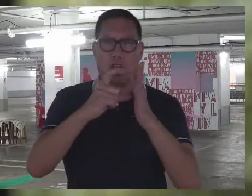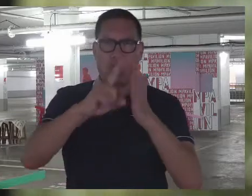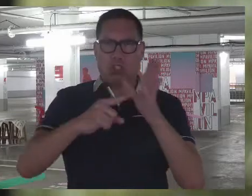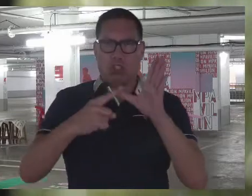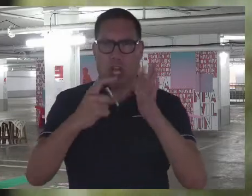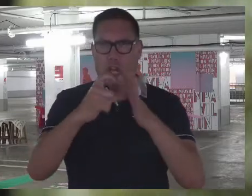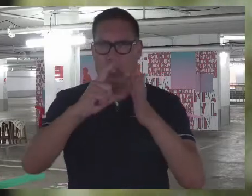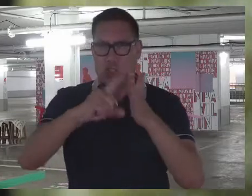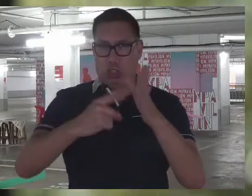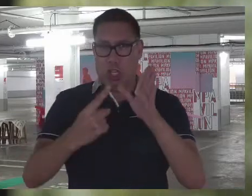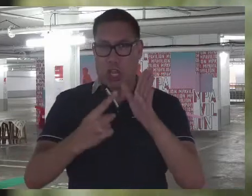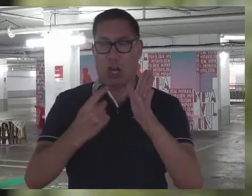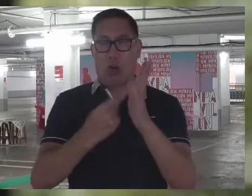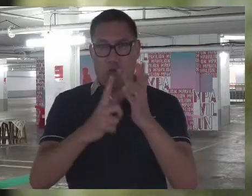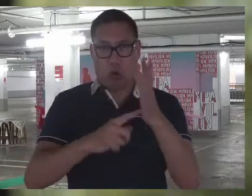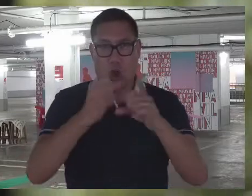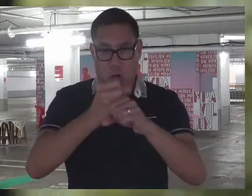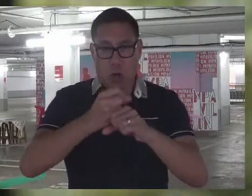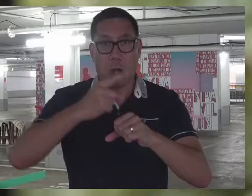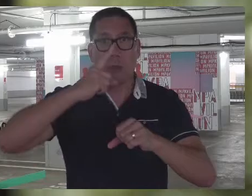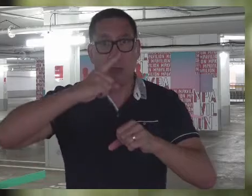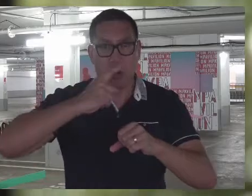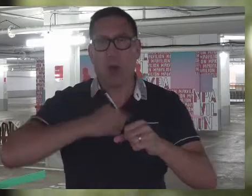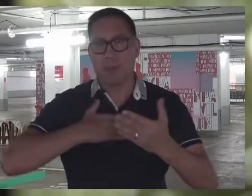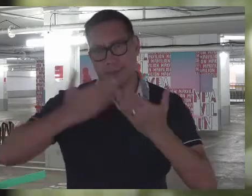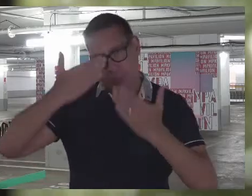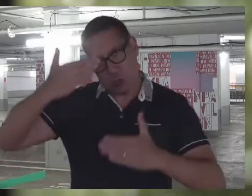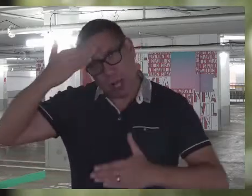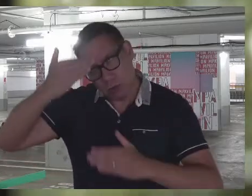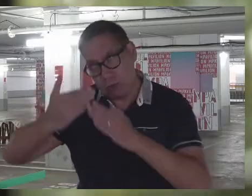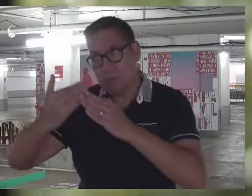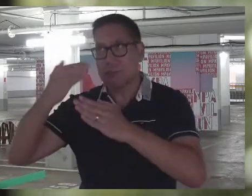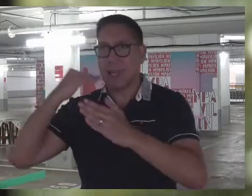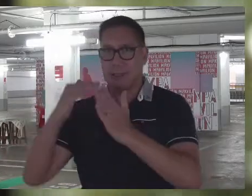I pay respects to the elders past and present.